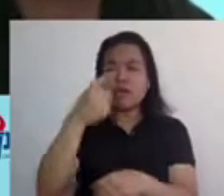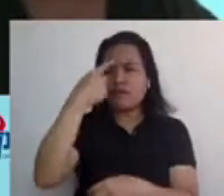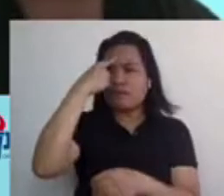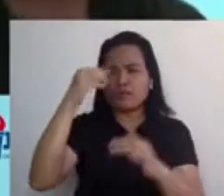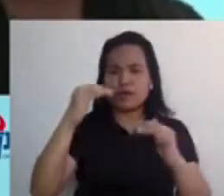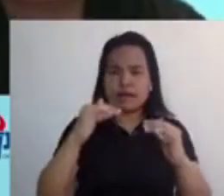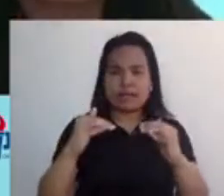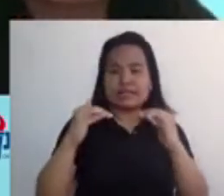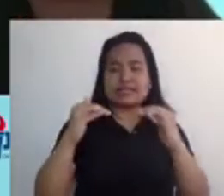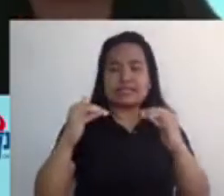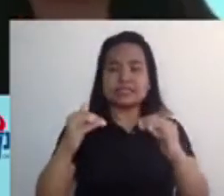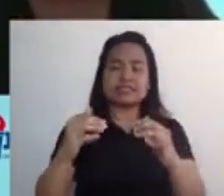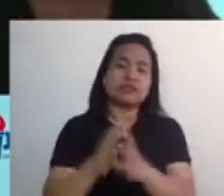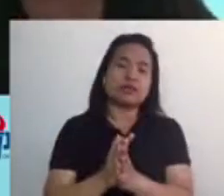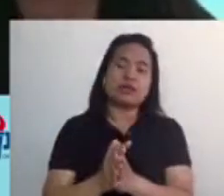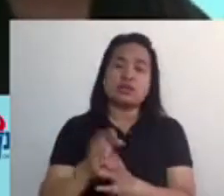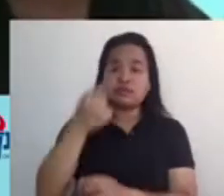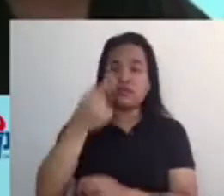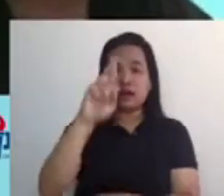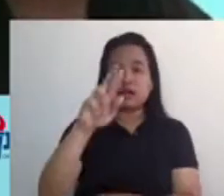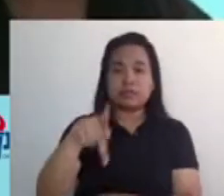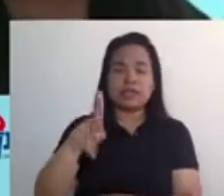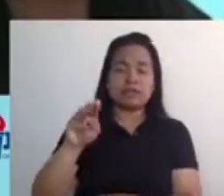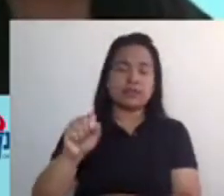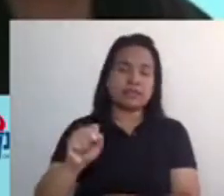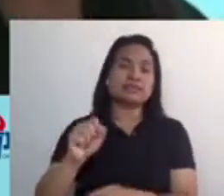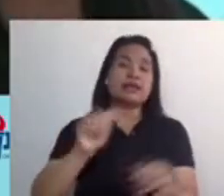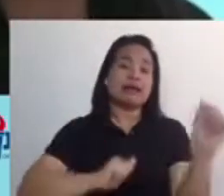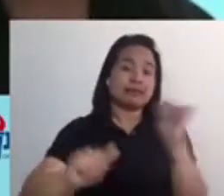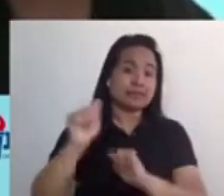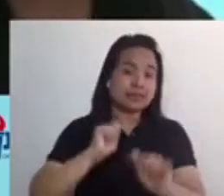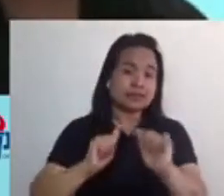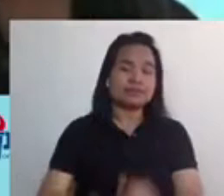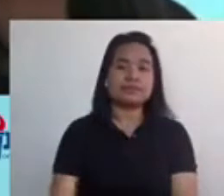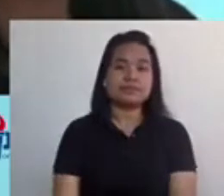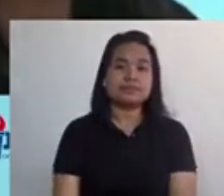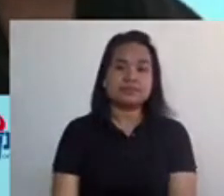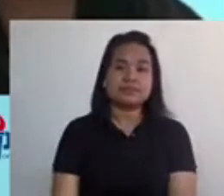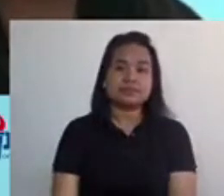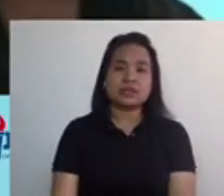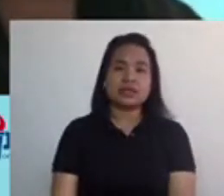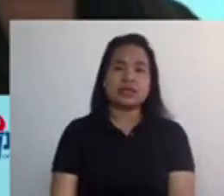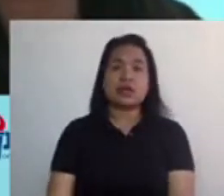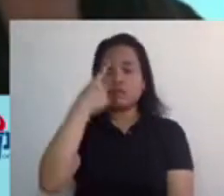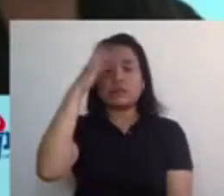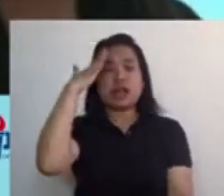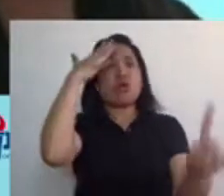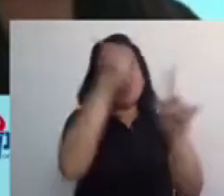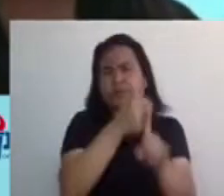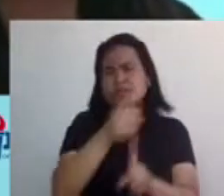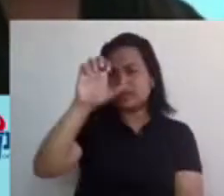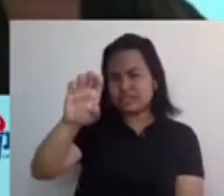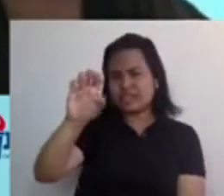certain RPMS-related activities. So such as the accomplishment of the ESAT, if you take note here under